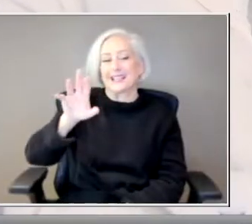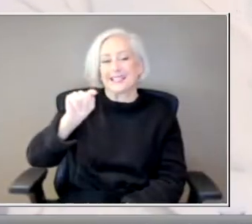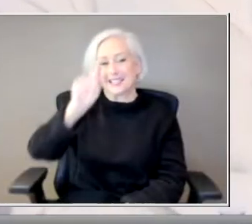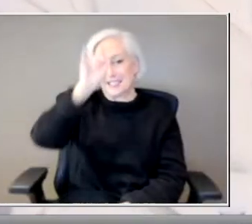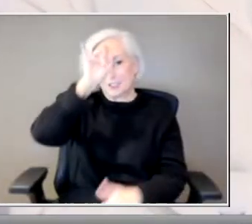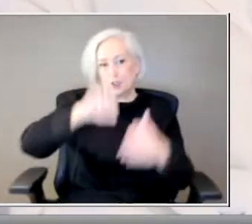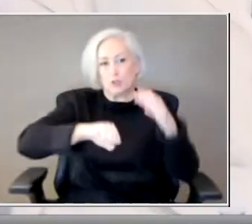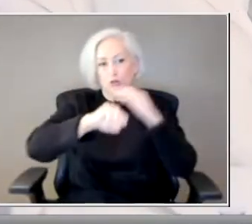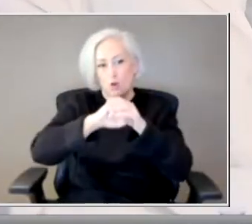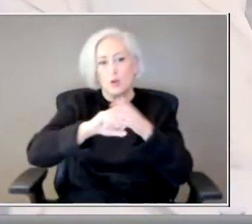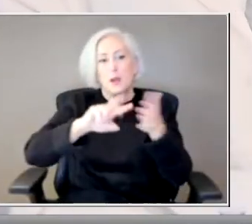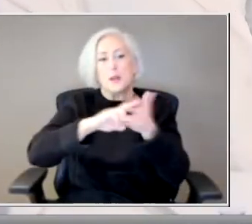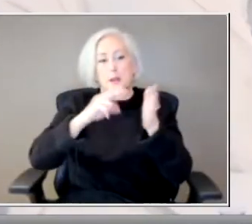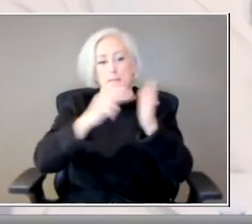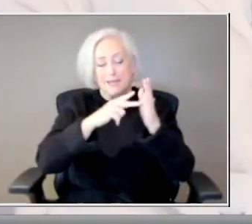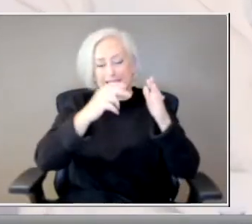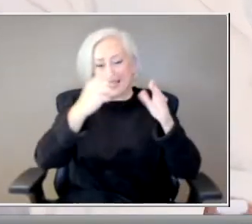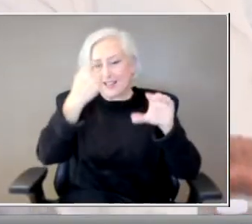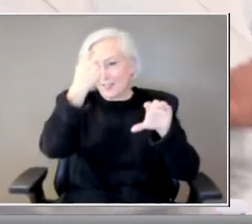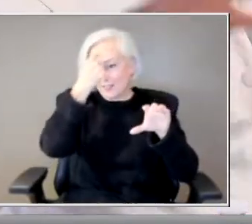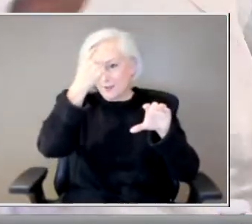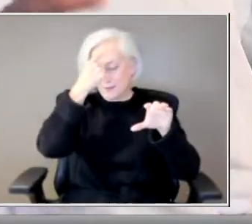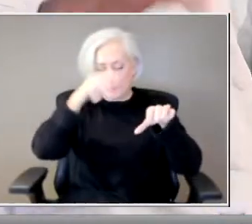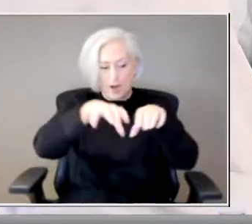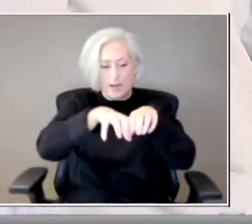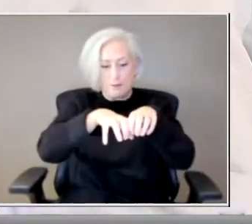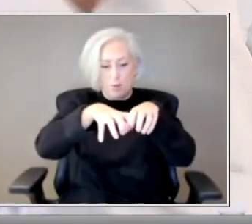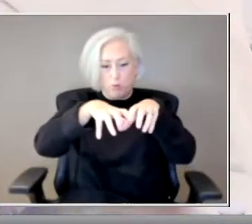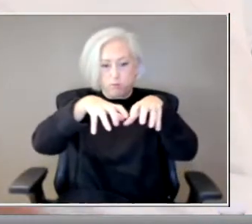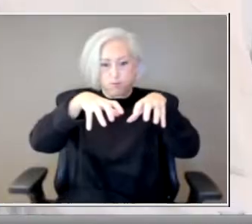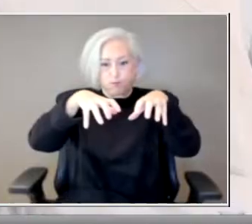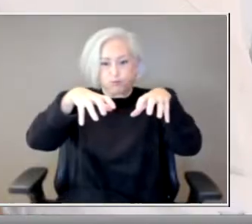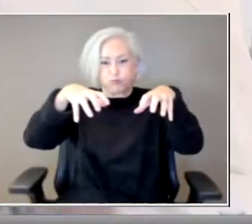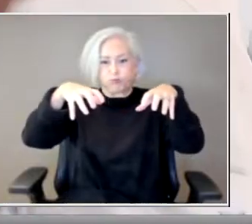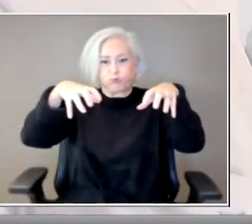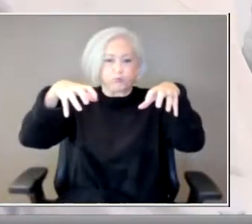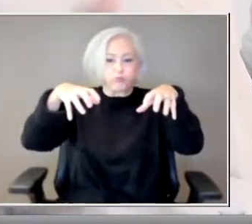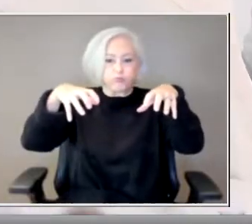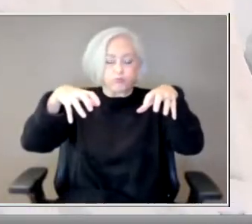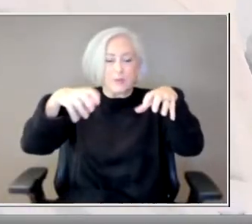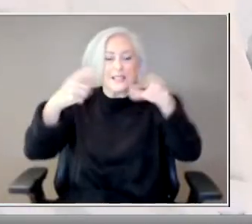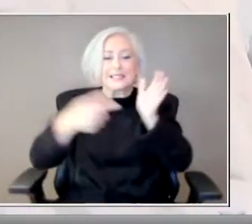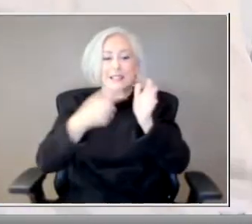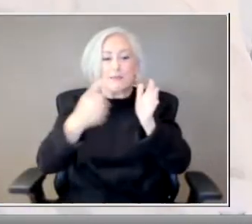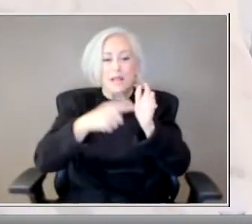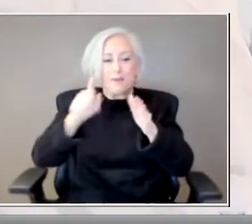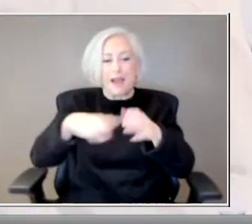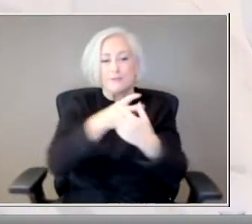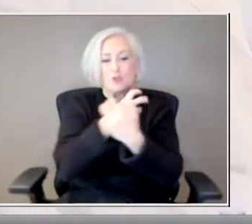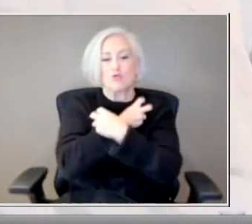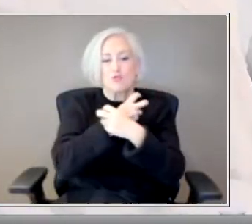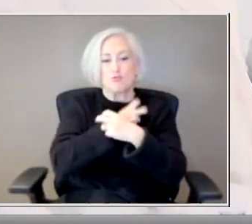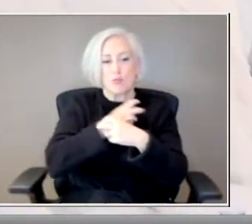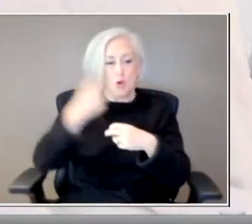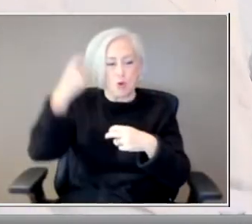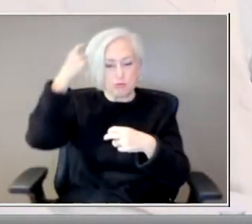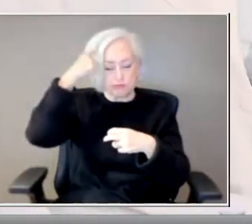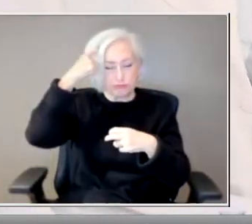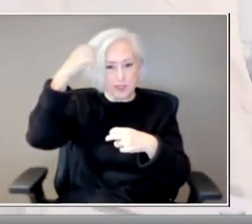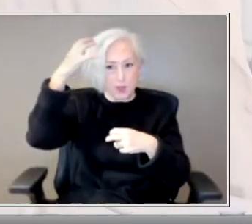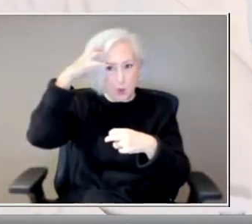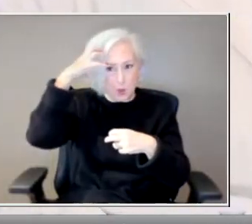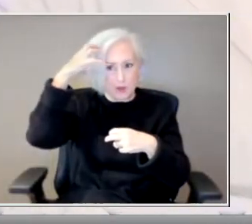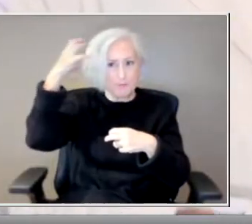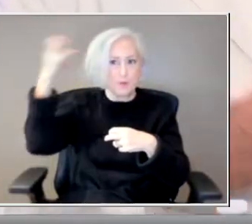skull removed to allow the brain to swell. You would have, complete right-sided paralysis, unable to speak,